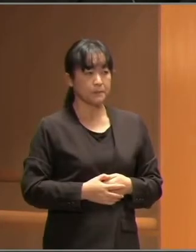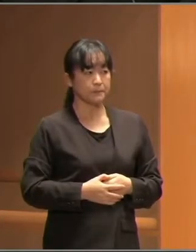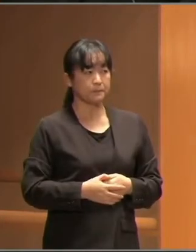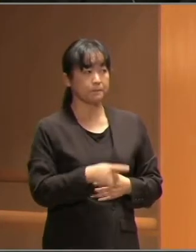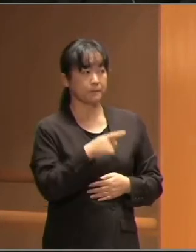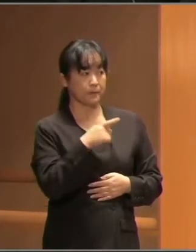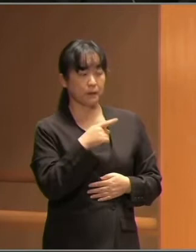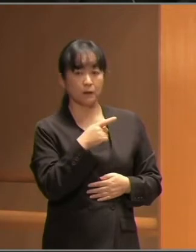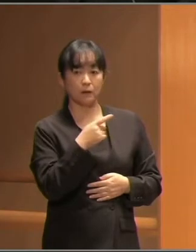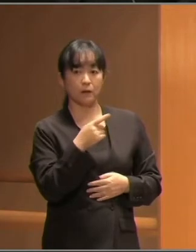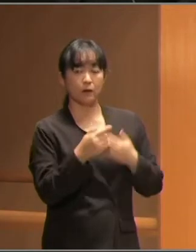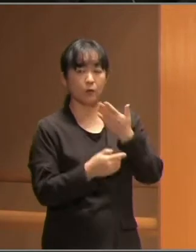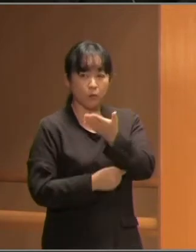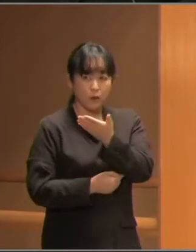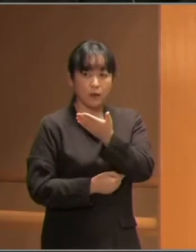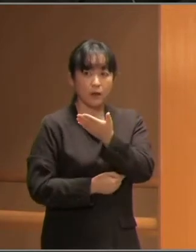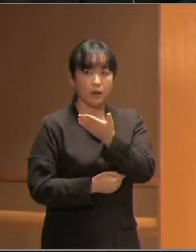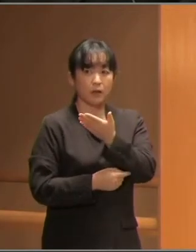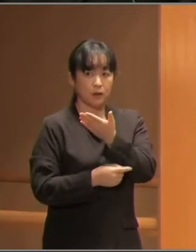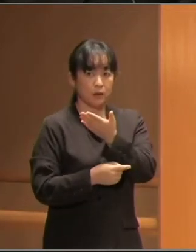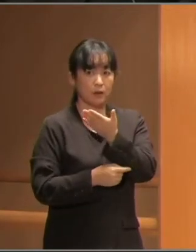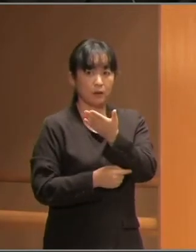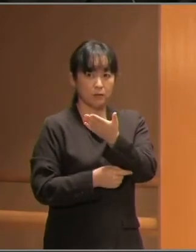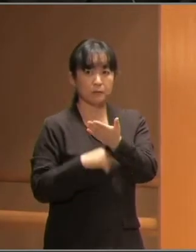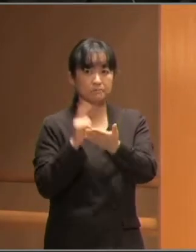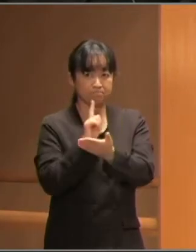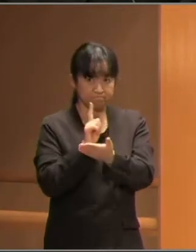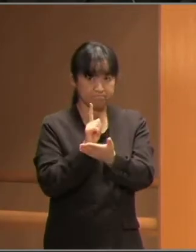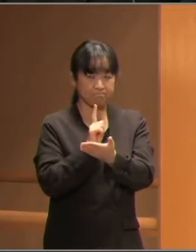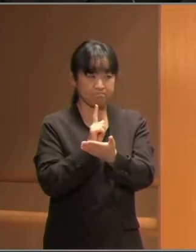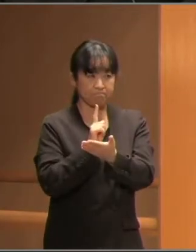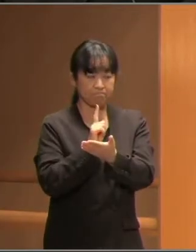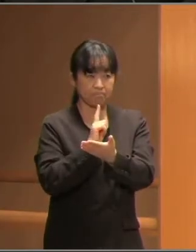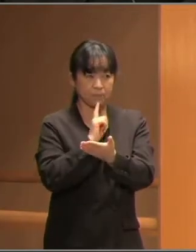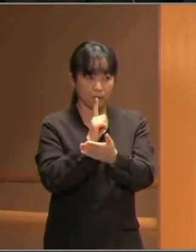that is also my message on the title.